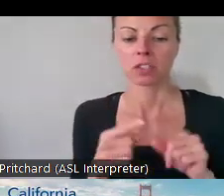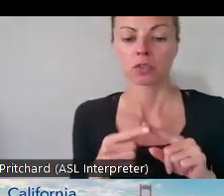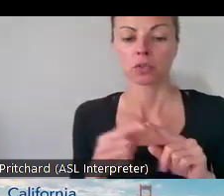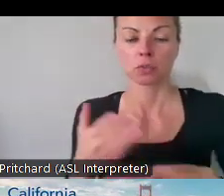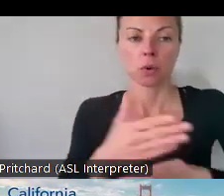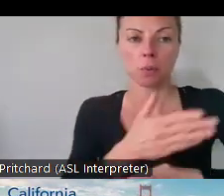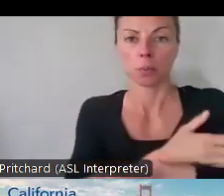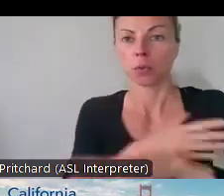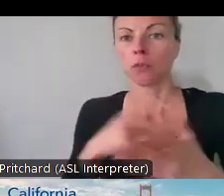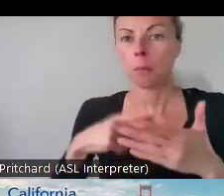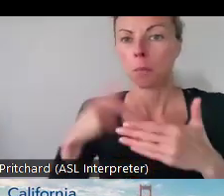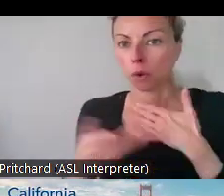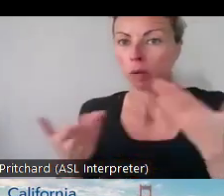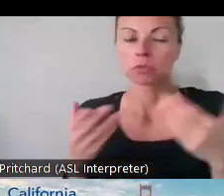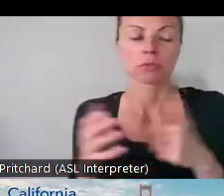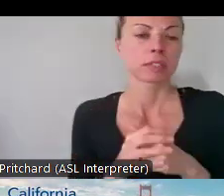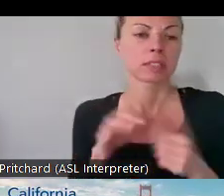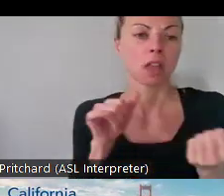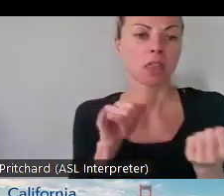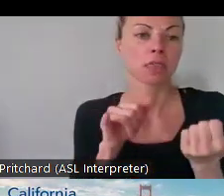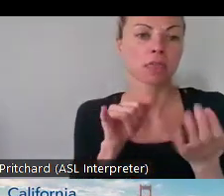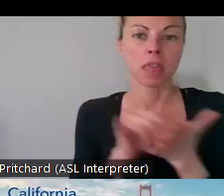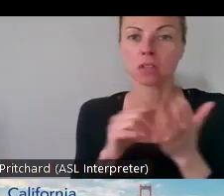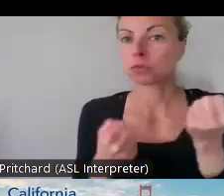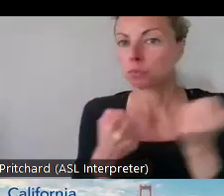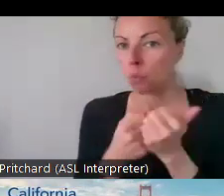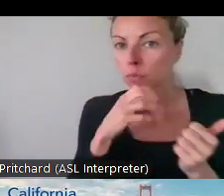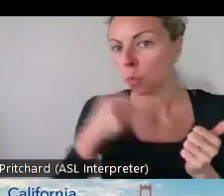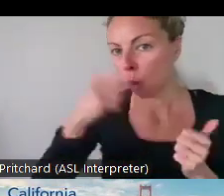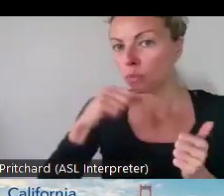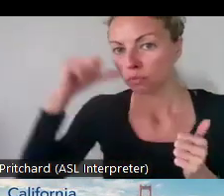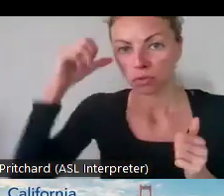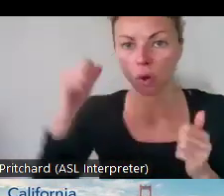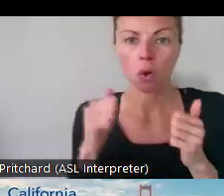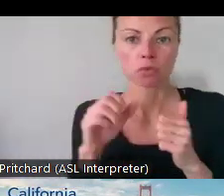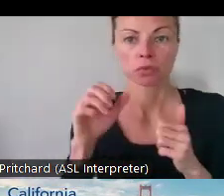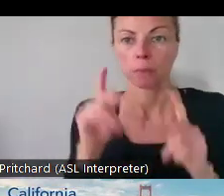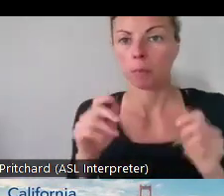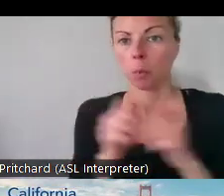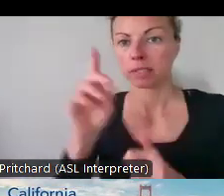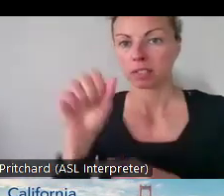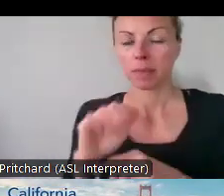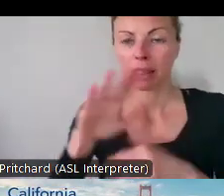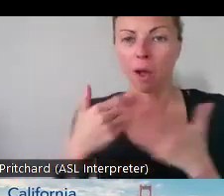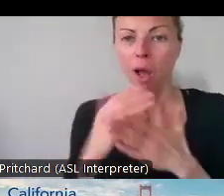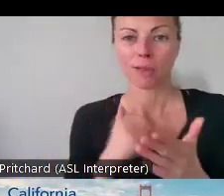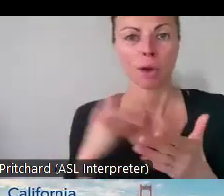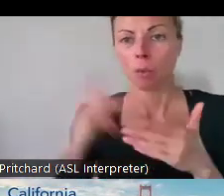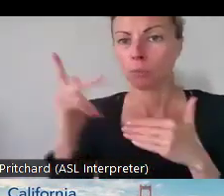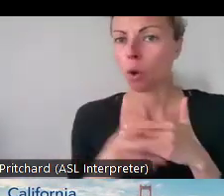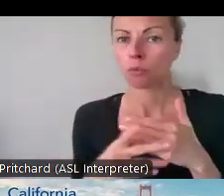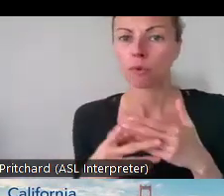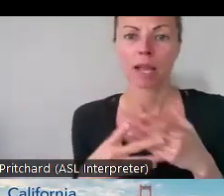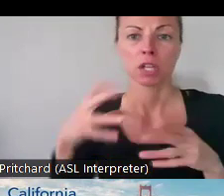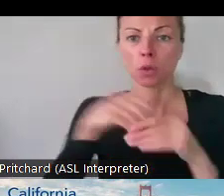and services that support older adults and persons with disabilities, that all of our programs are inclusive and